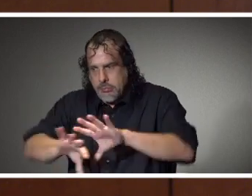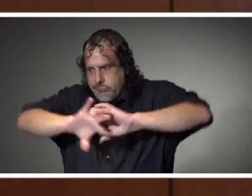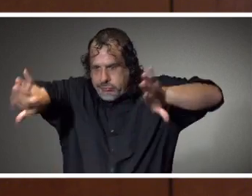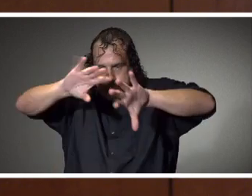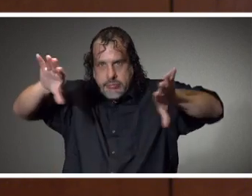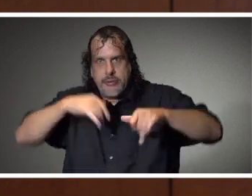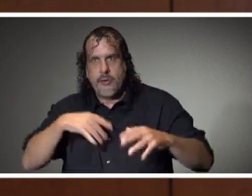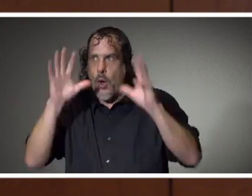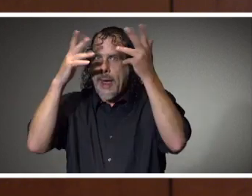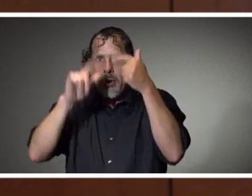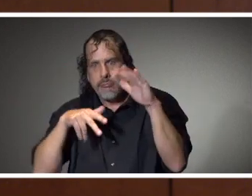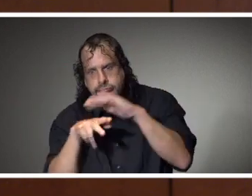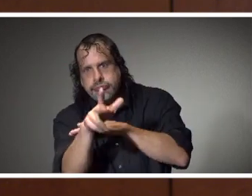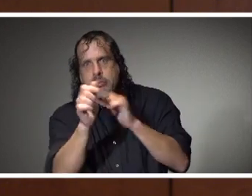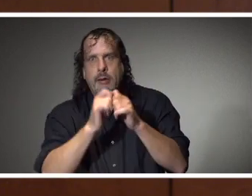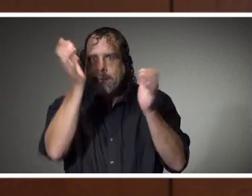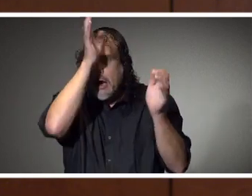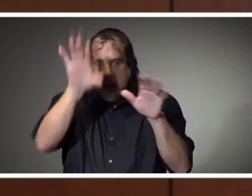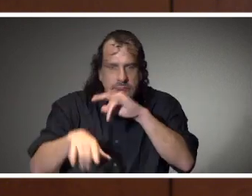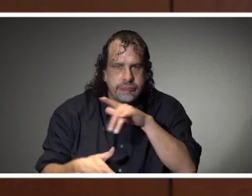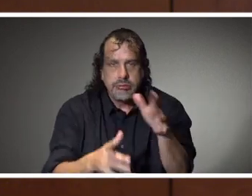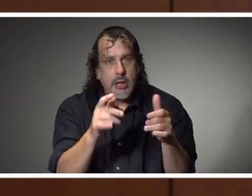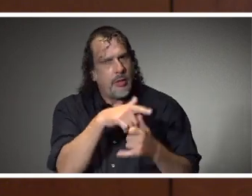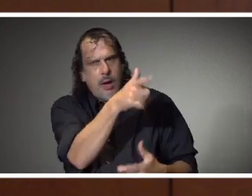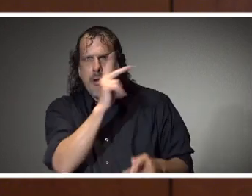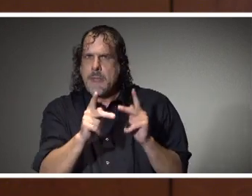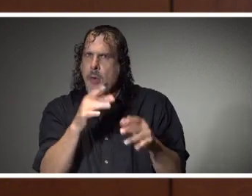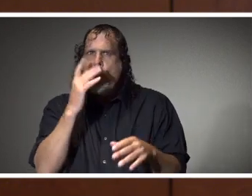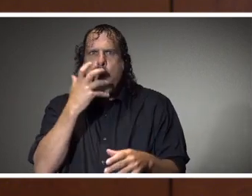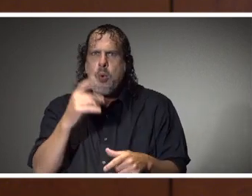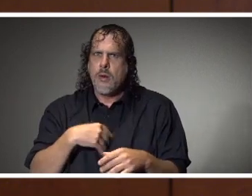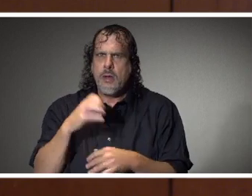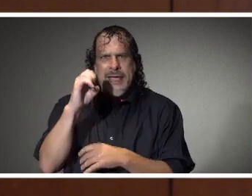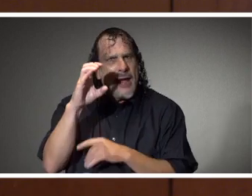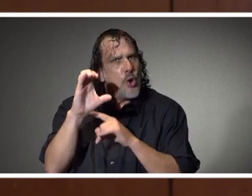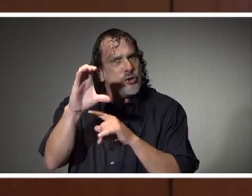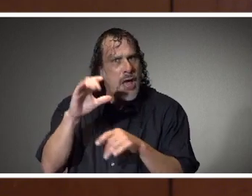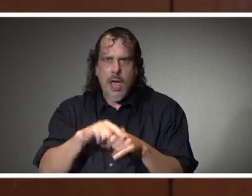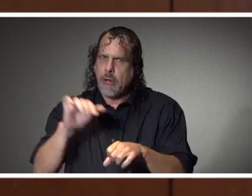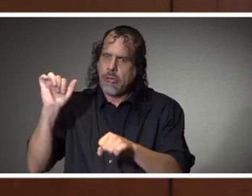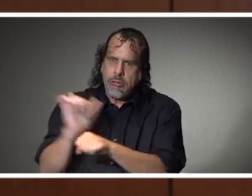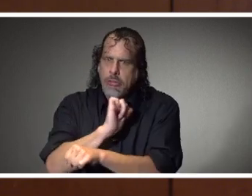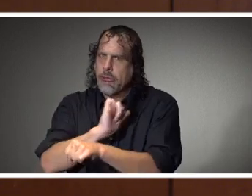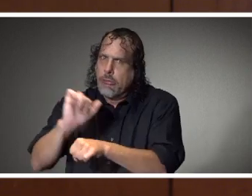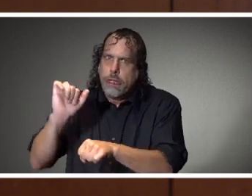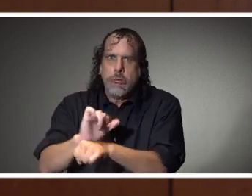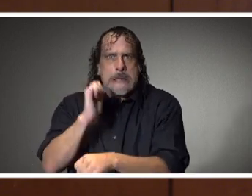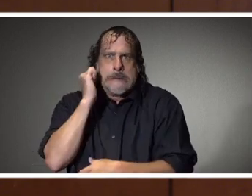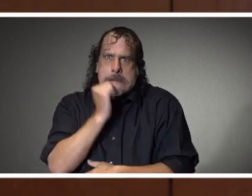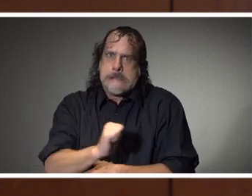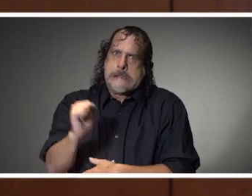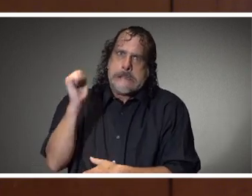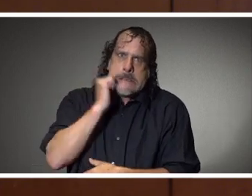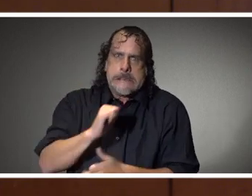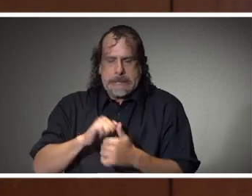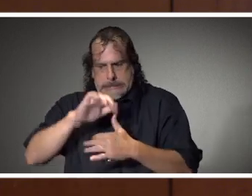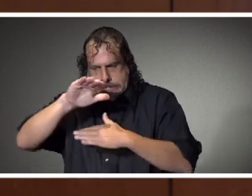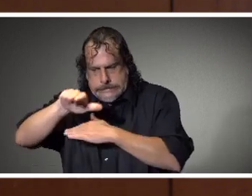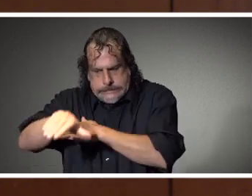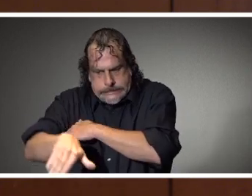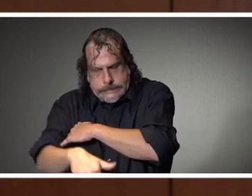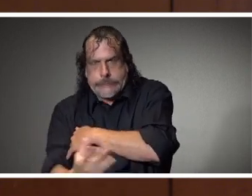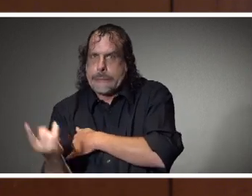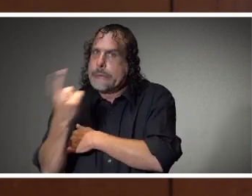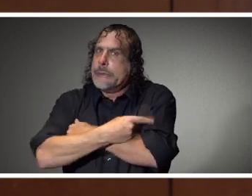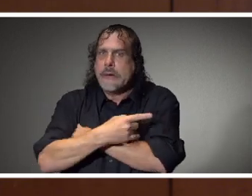So it's been a yeoman's job down there. Those emergency management directors are working every day hard and in the depth, and I just can't thank them enough